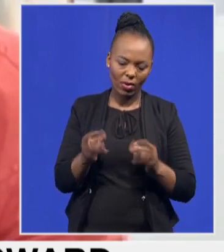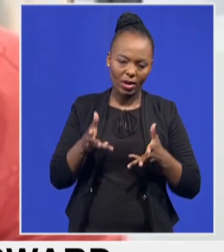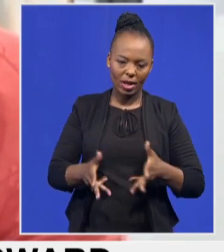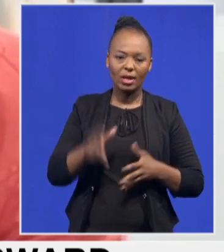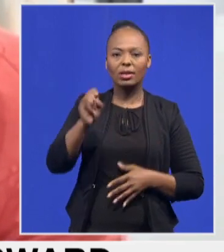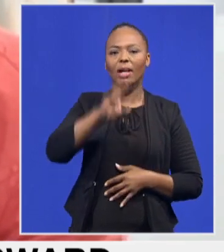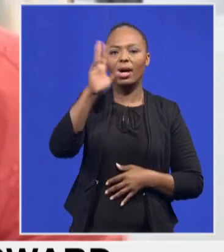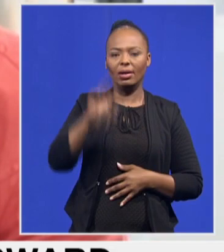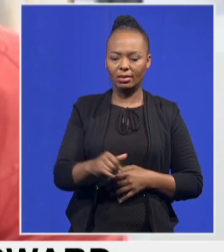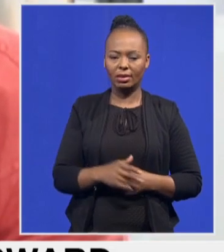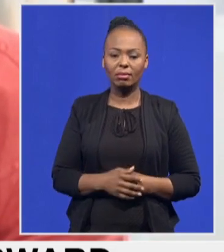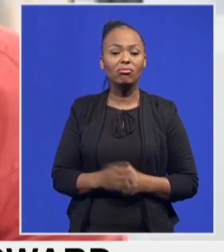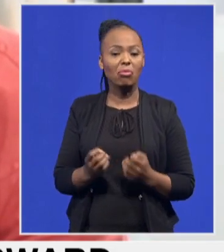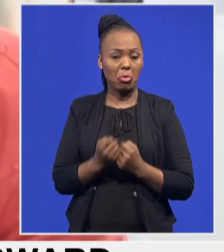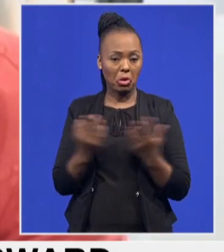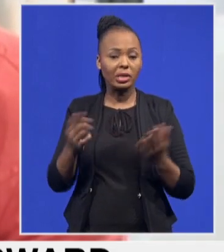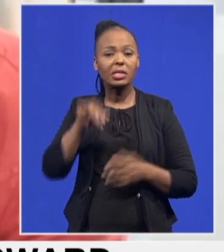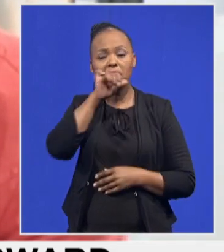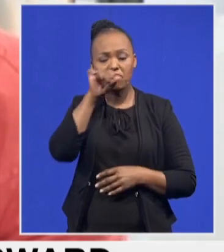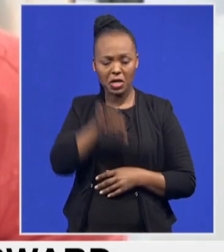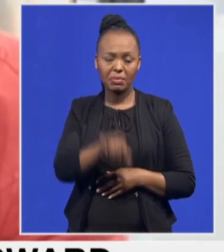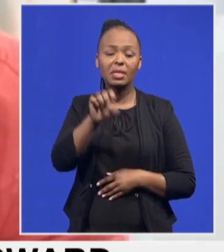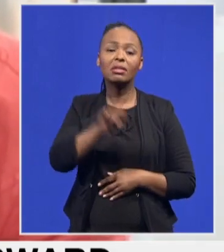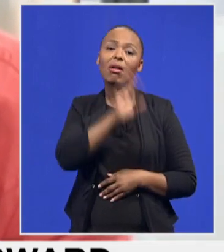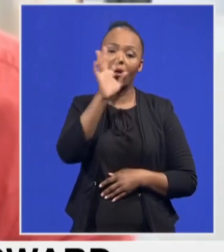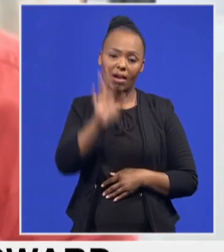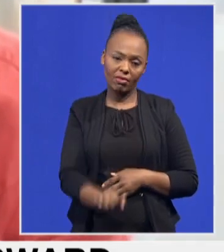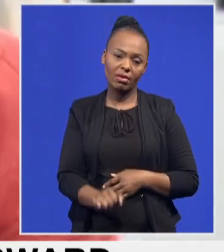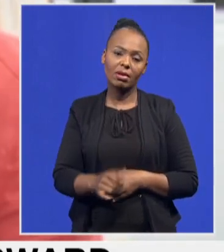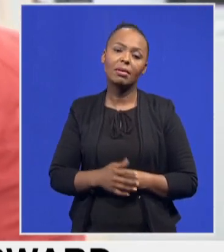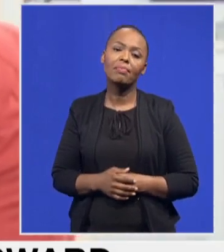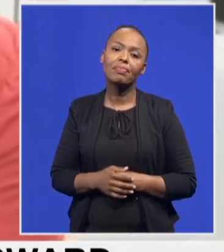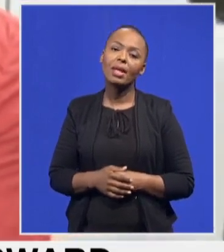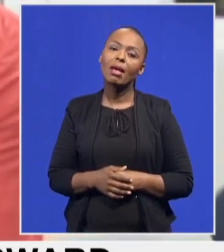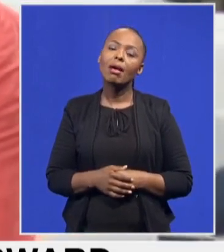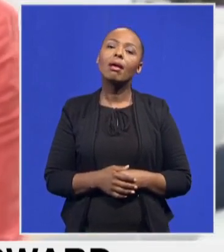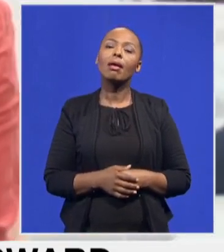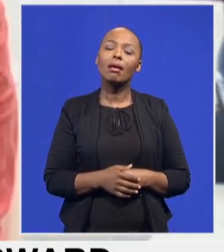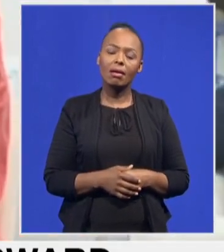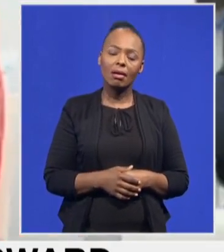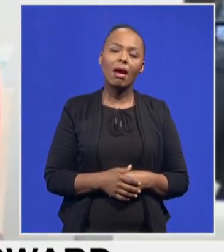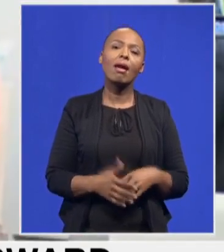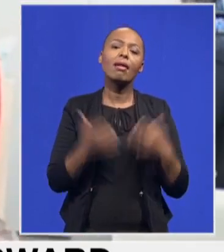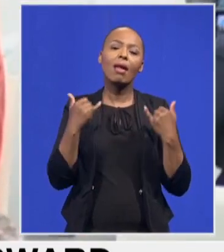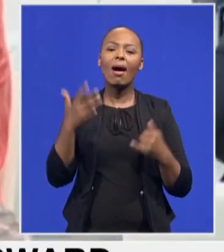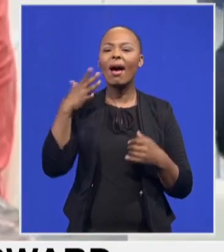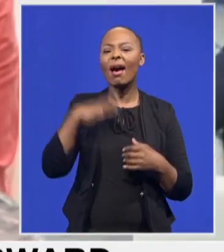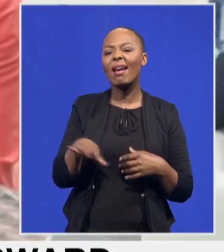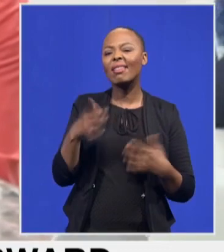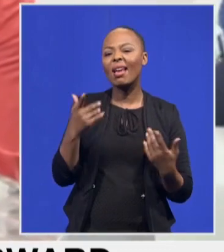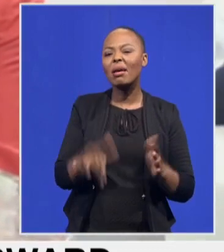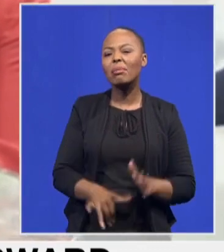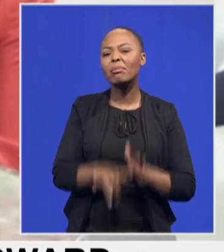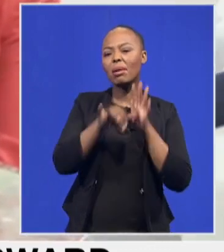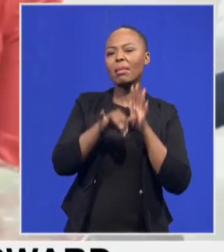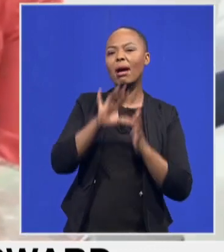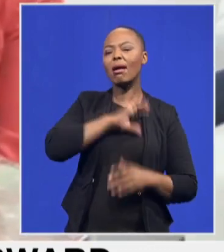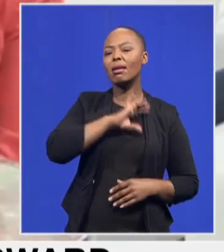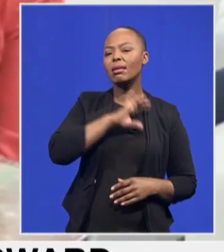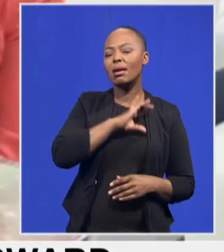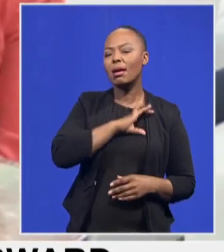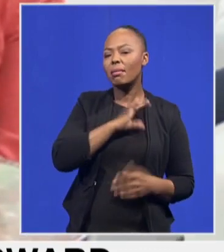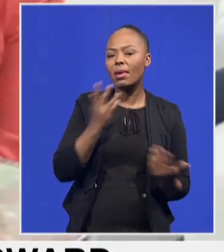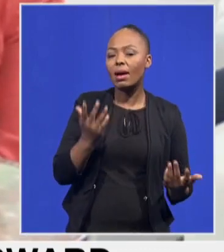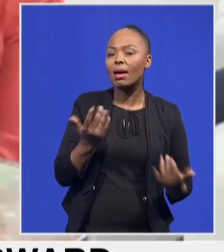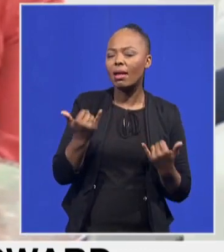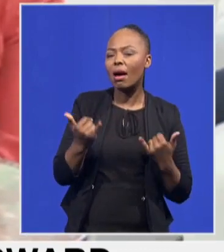popular. And the sentiments that you are saying are shared with many other potential buyers. When I was talking to them earlier on, they were saying